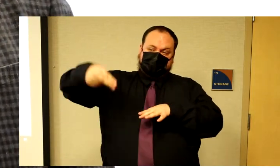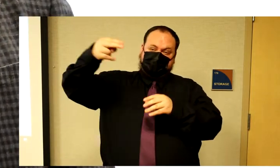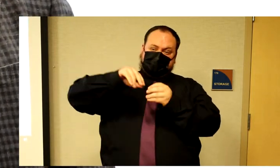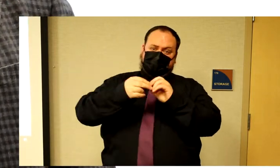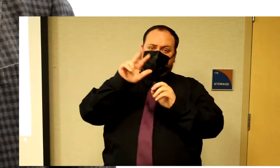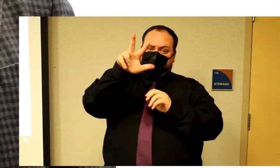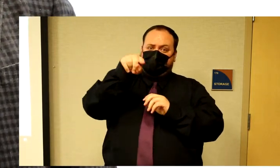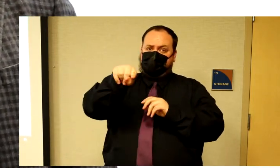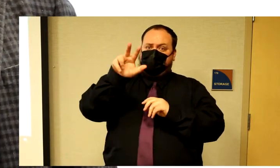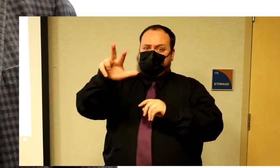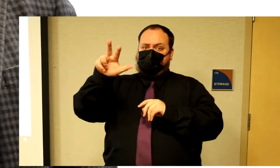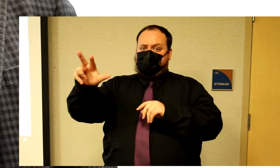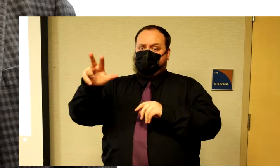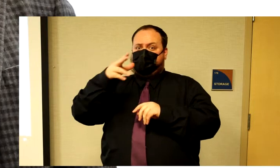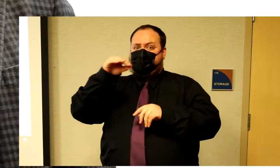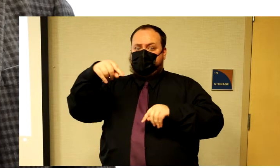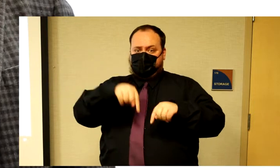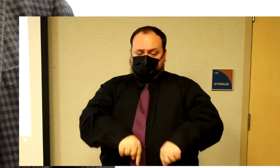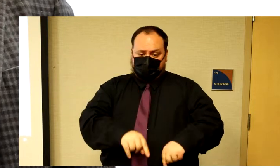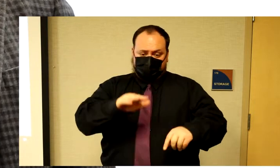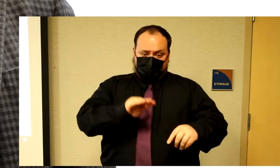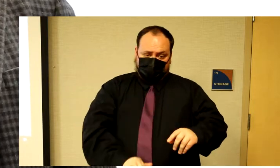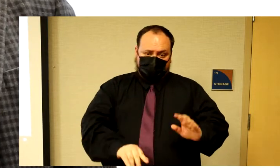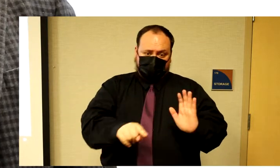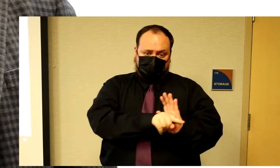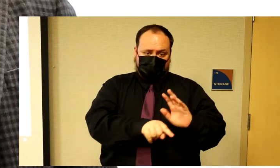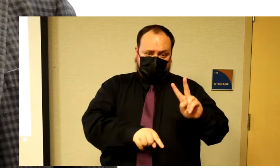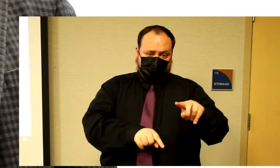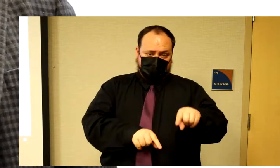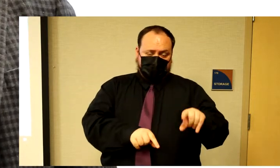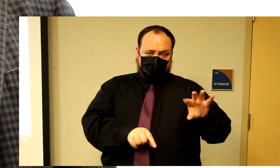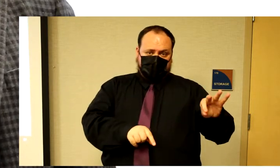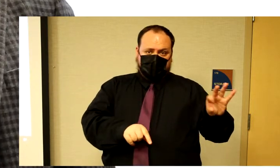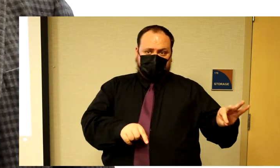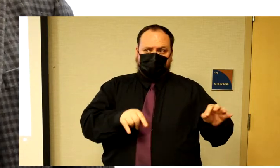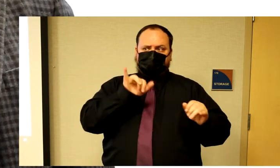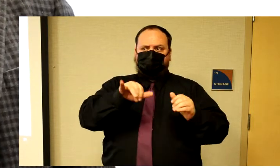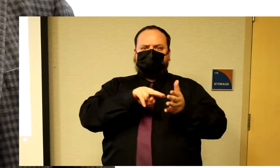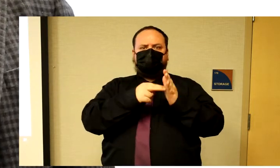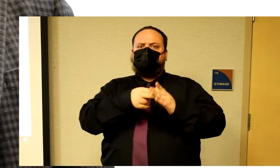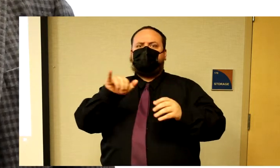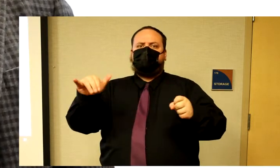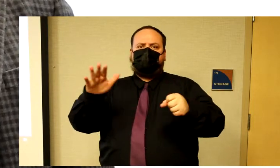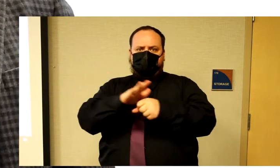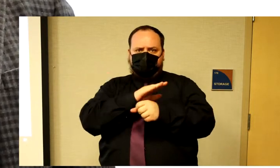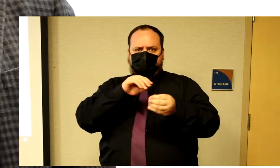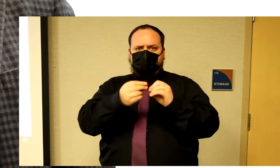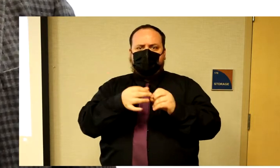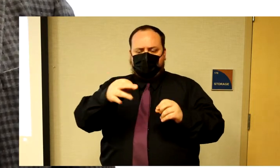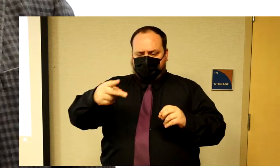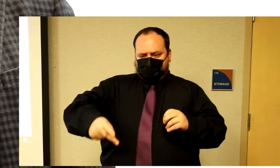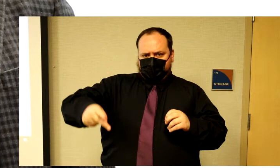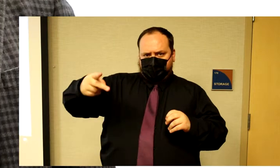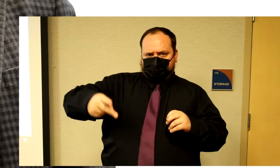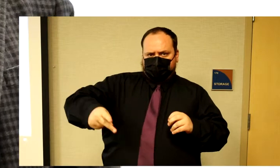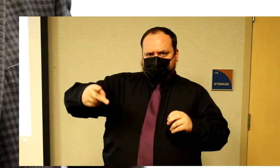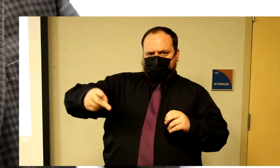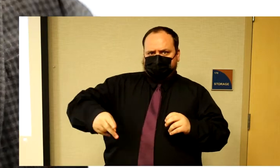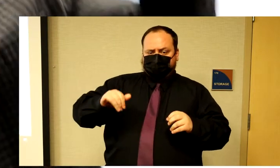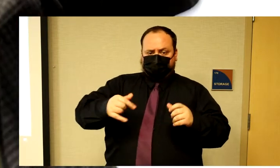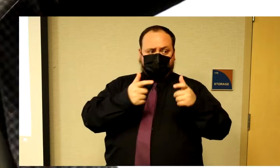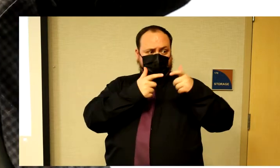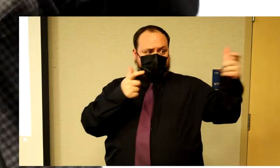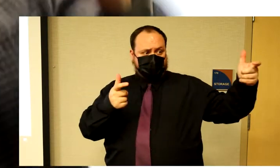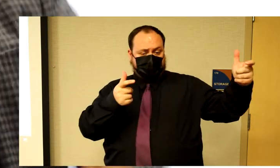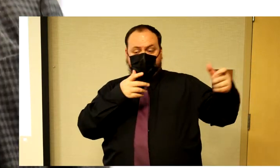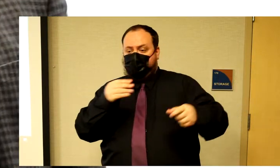you go to zone 2 is minus 2.99, so it's the total absolute number The total variance Of those two. of the largest